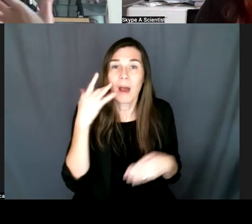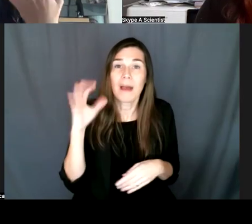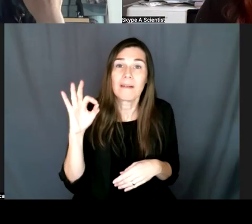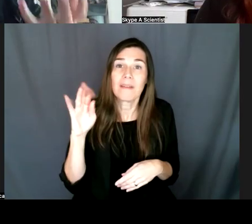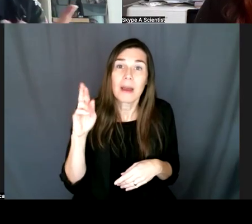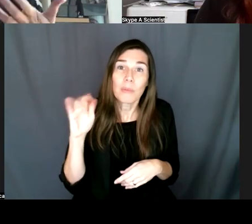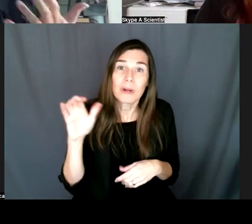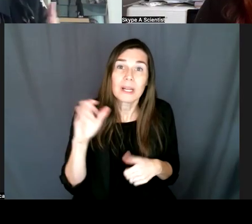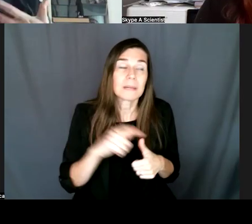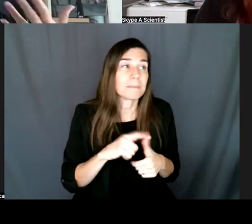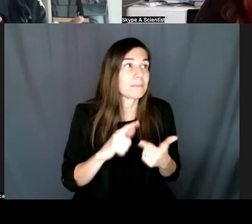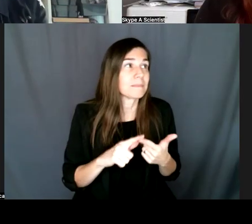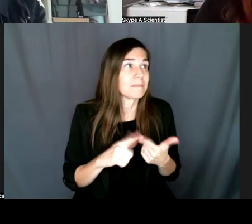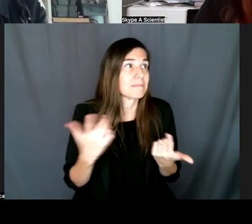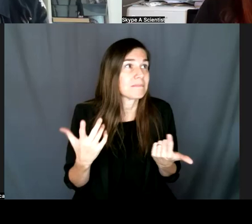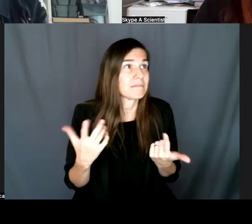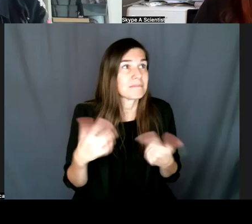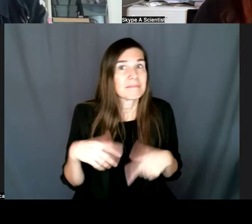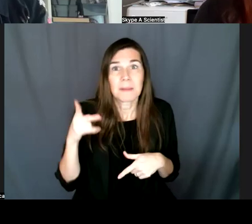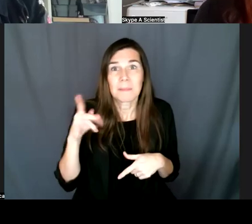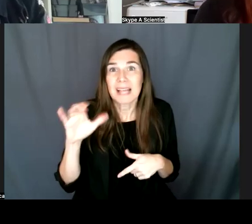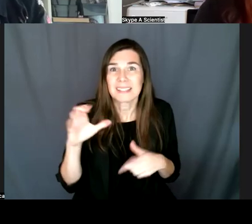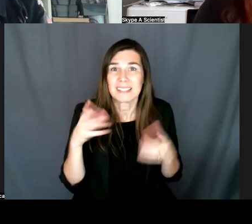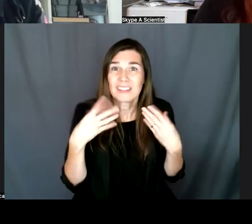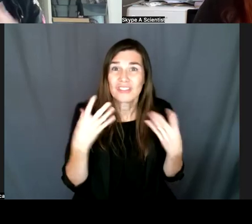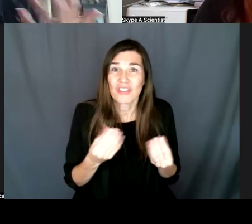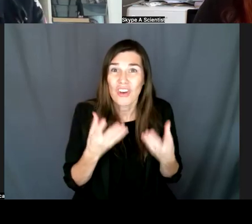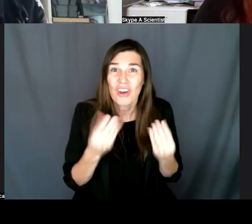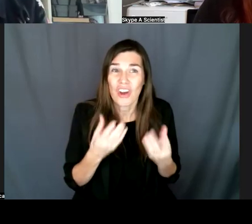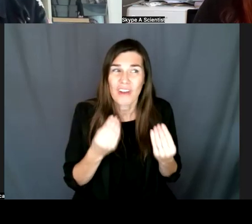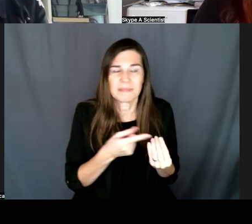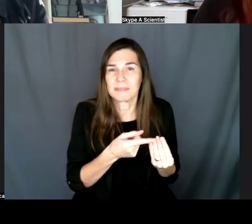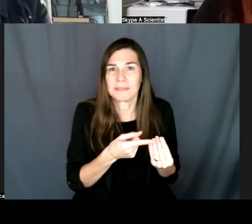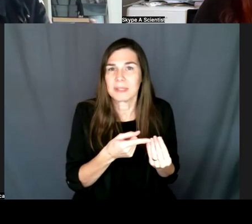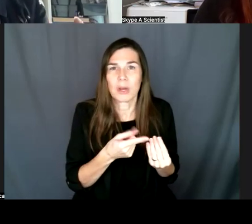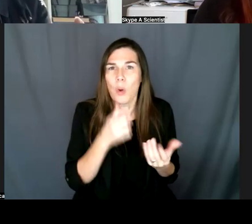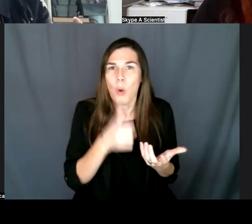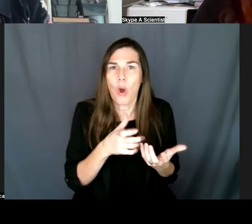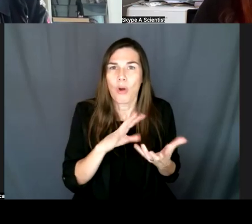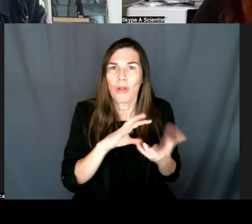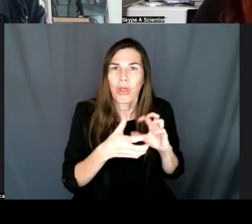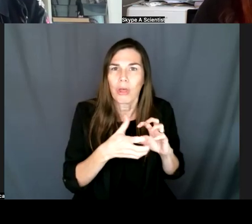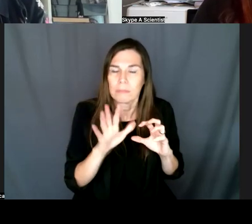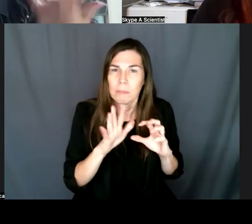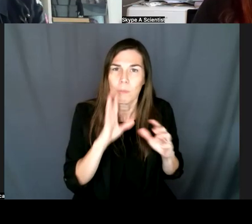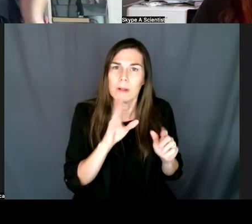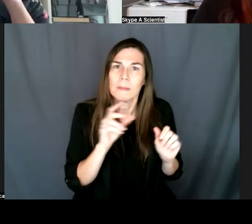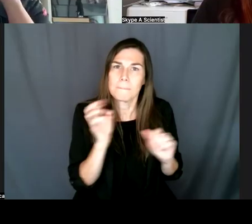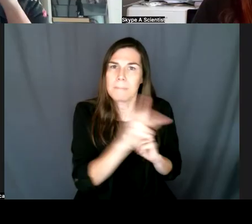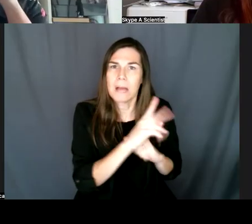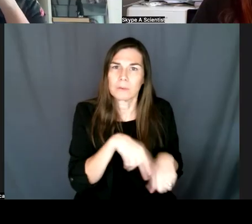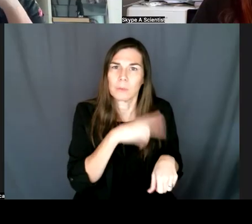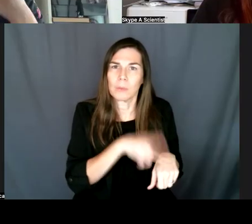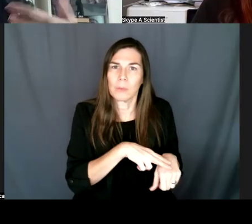a really soft piece of plastic, they won't stay crumpled. And that's because their